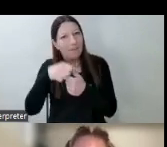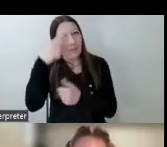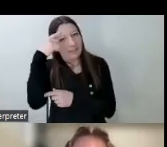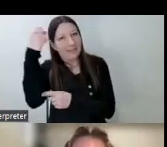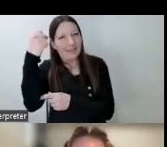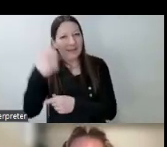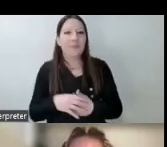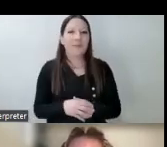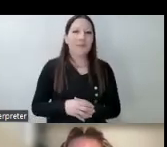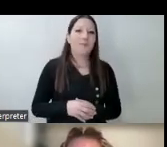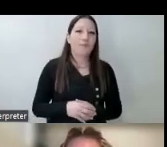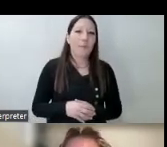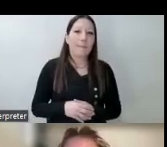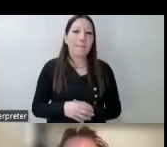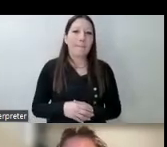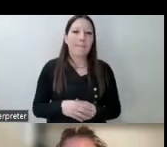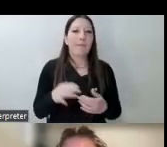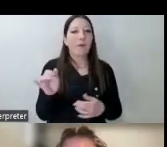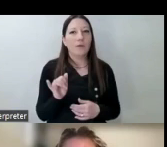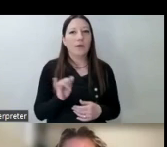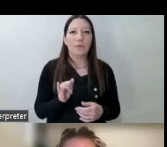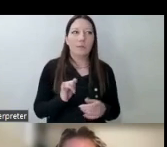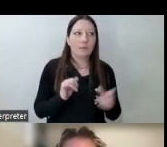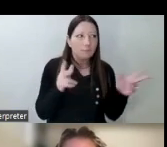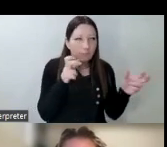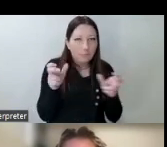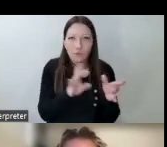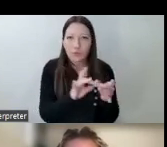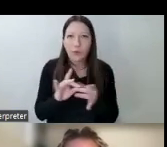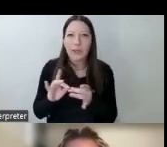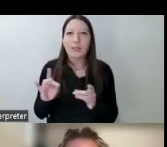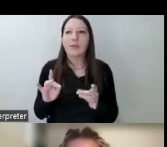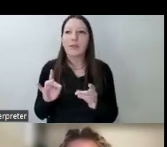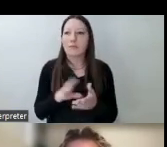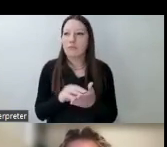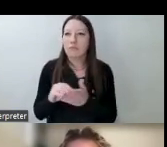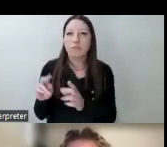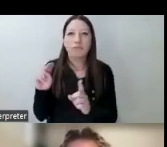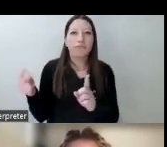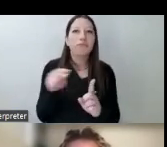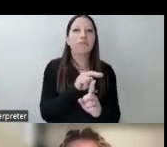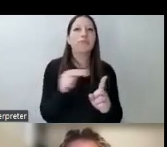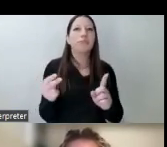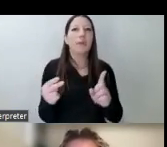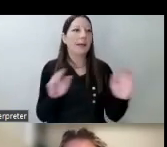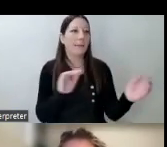can incorporate multiple points of view and enact connectivity across peoples, times, disciplines, and